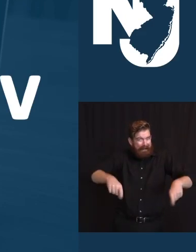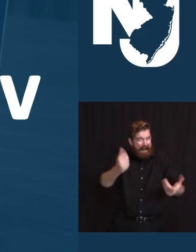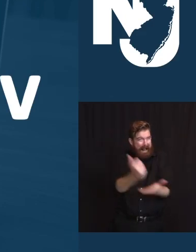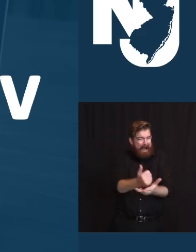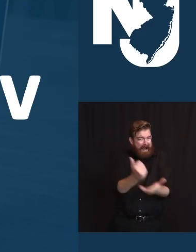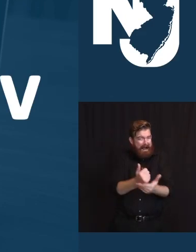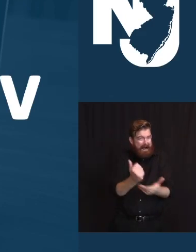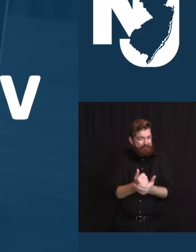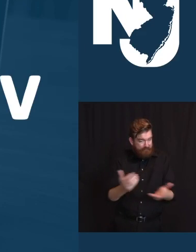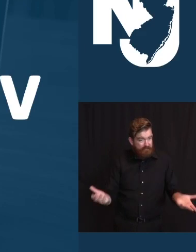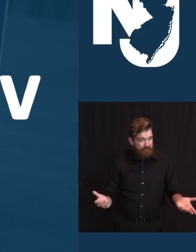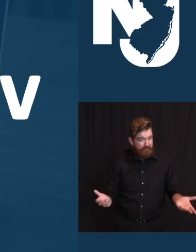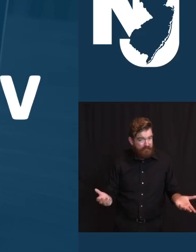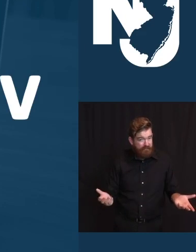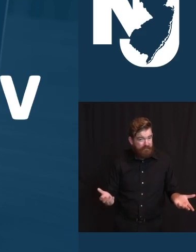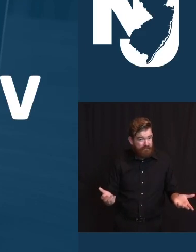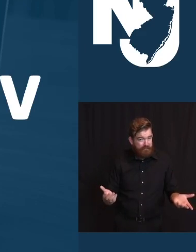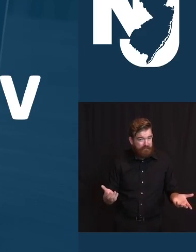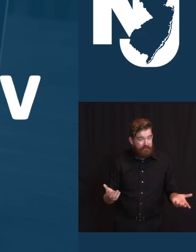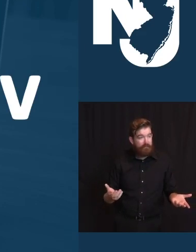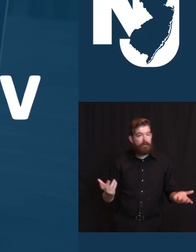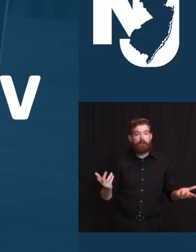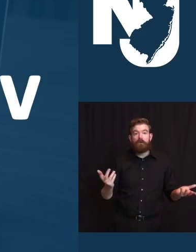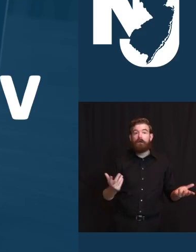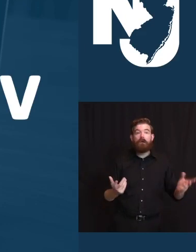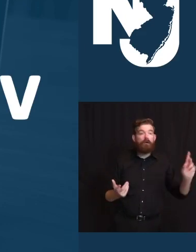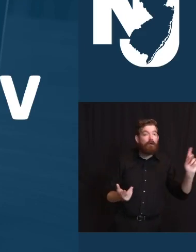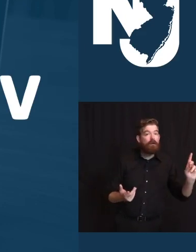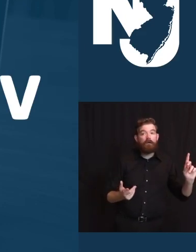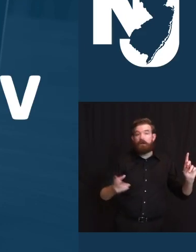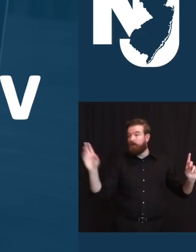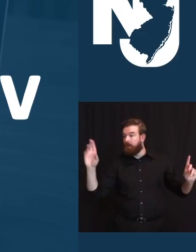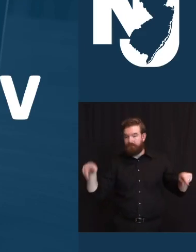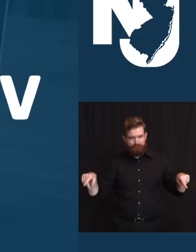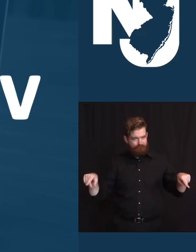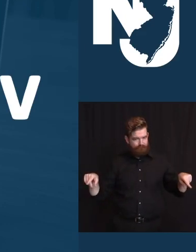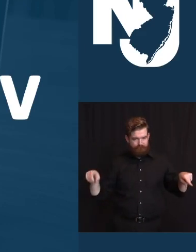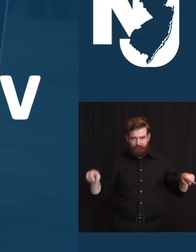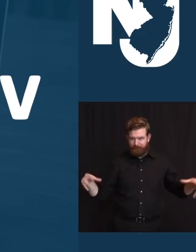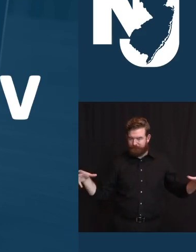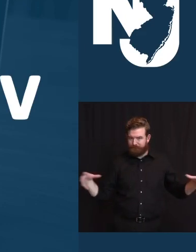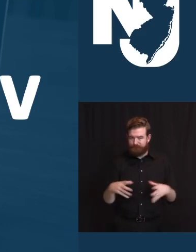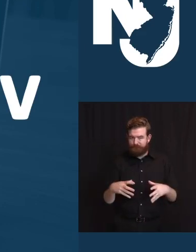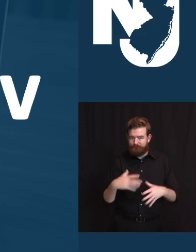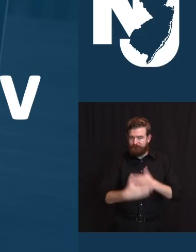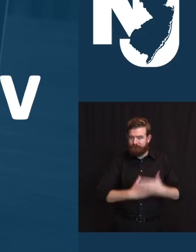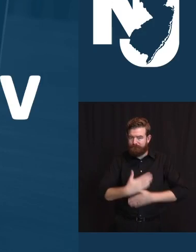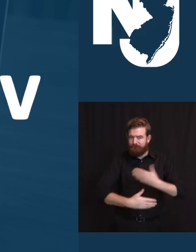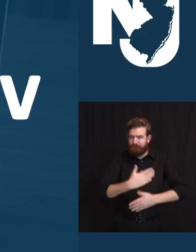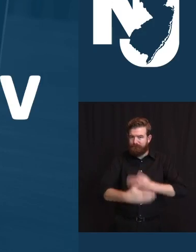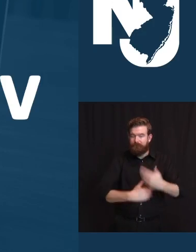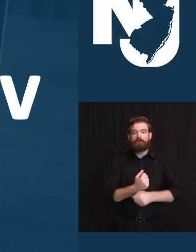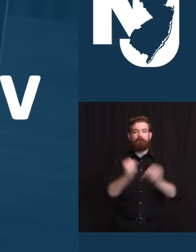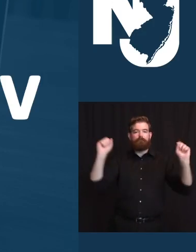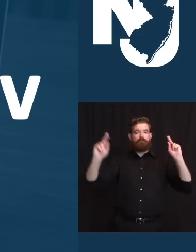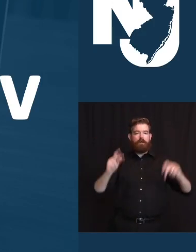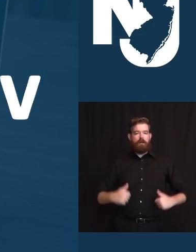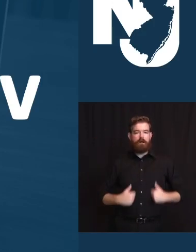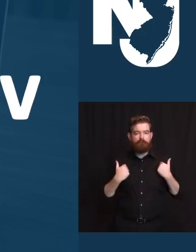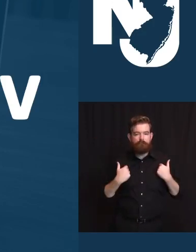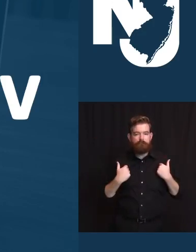take painful and unprecedented actions to save lives and protect public health. We put so much on the line, and it has cost our states